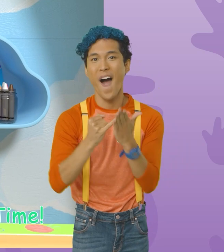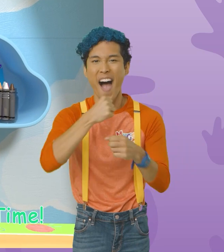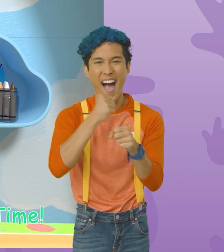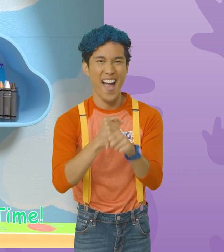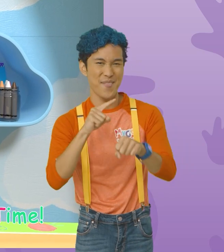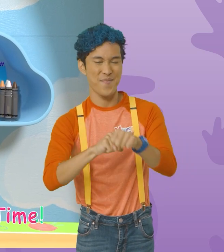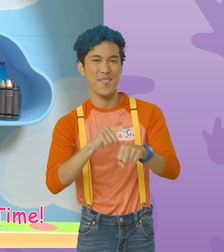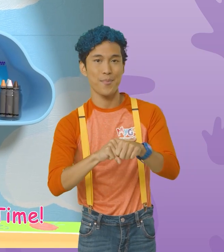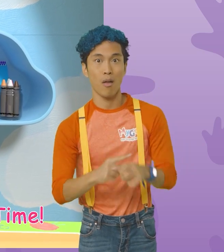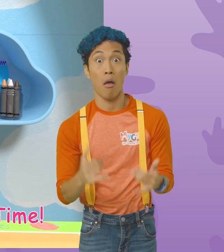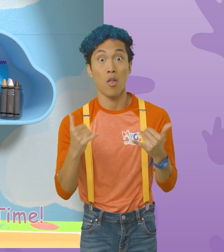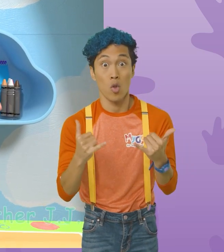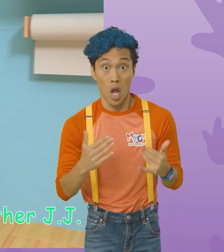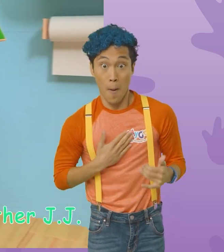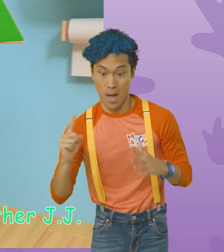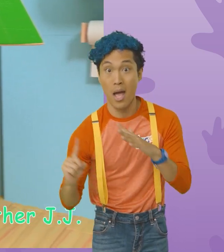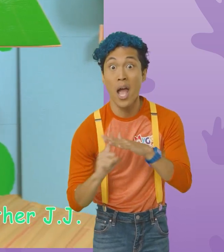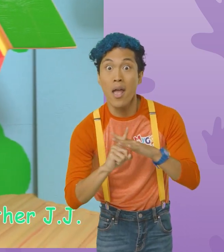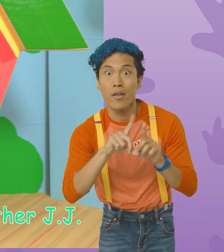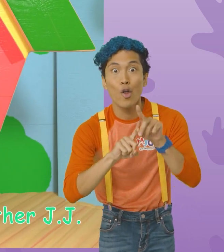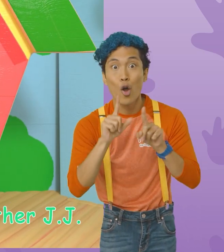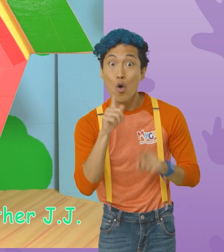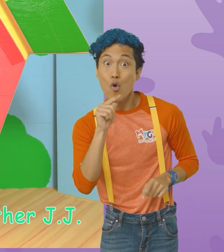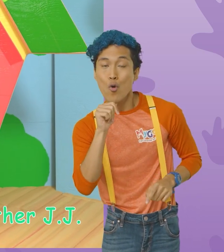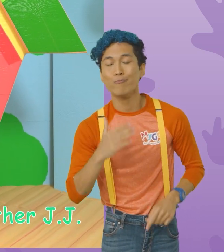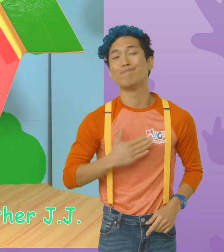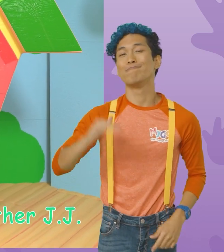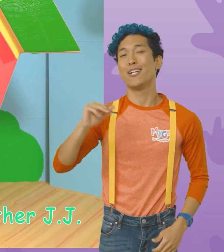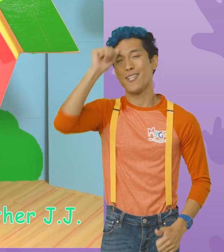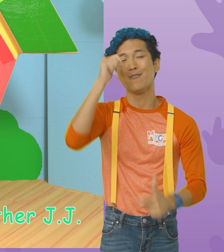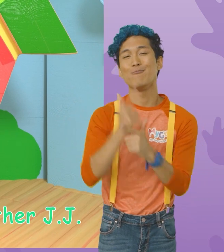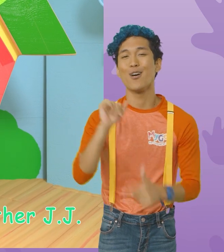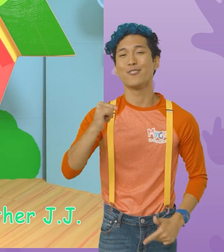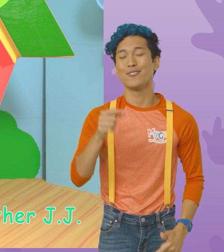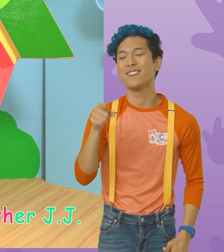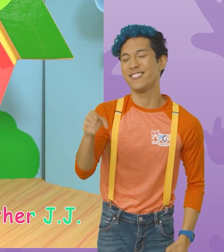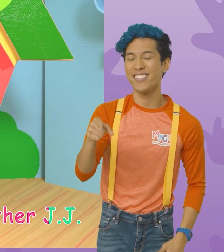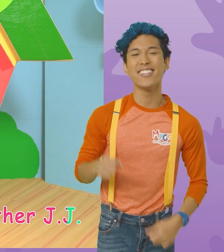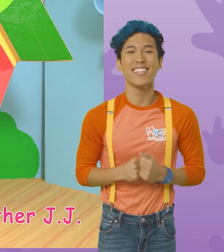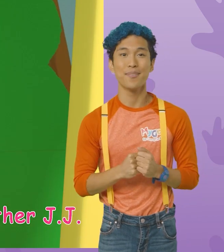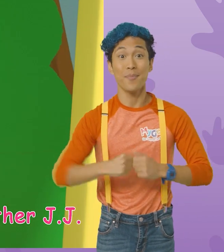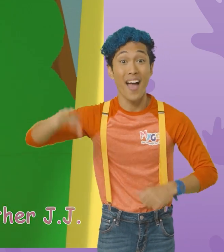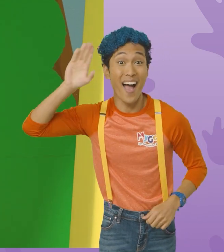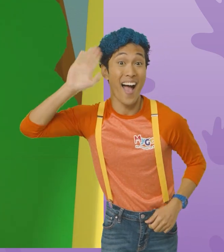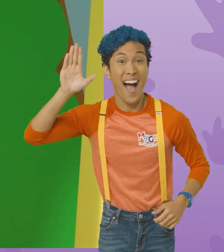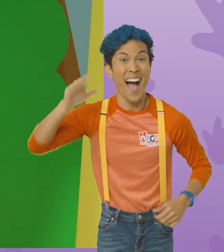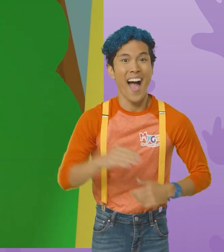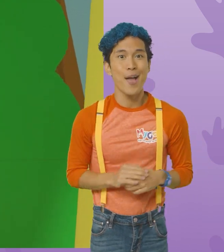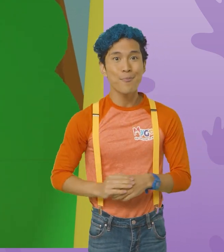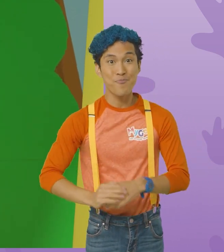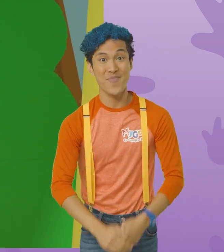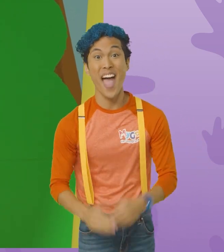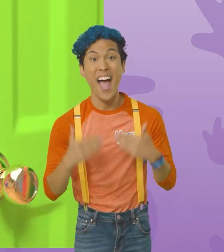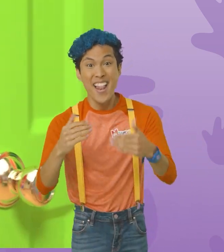to YoYo's Arts and Crafts Time. My guest star for today is my little brother, JJ.